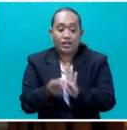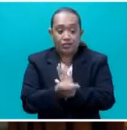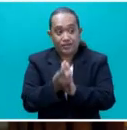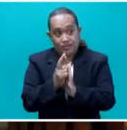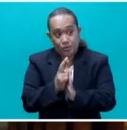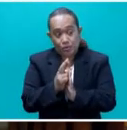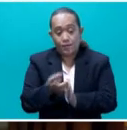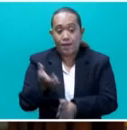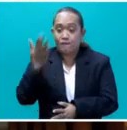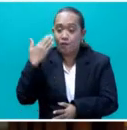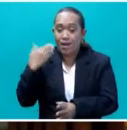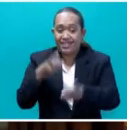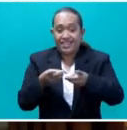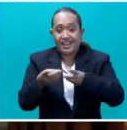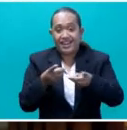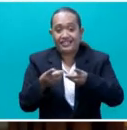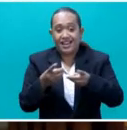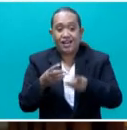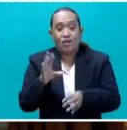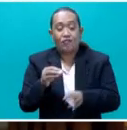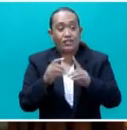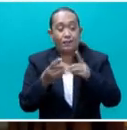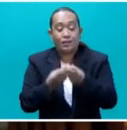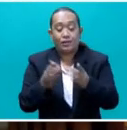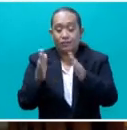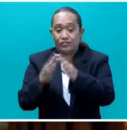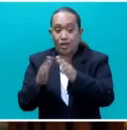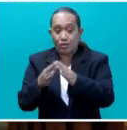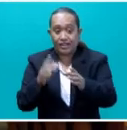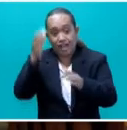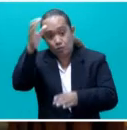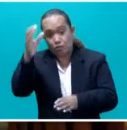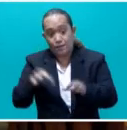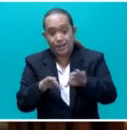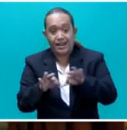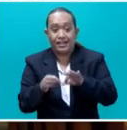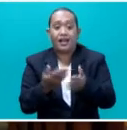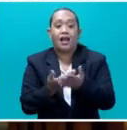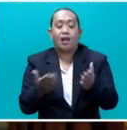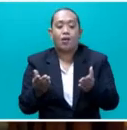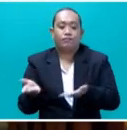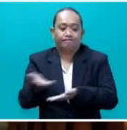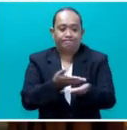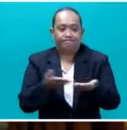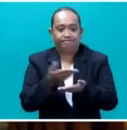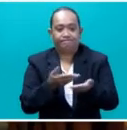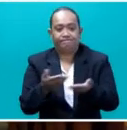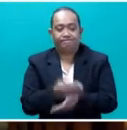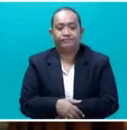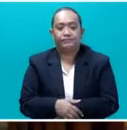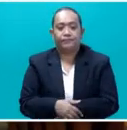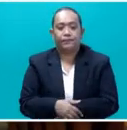former directors of the Department of Town and Country Planning after stakeholder consultation. The draft